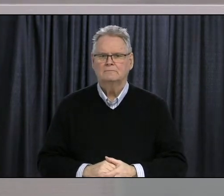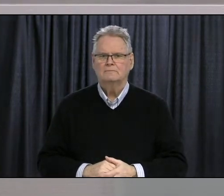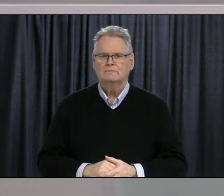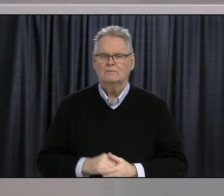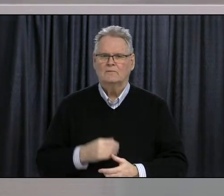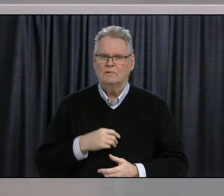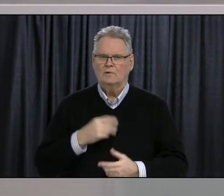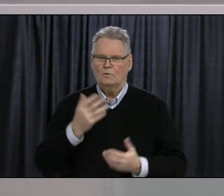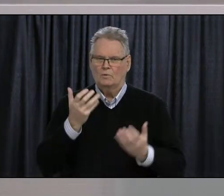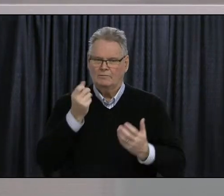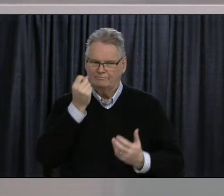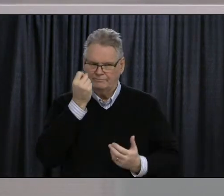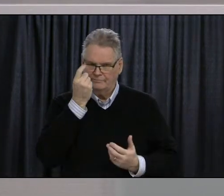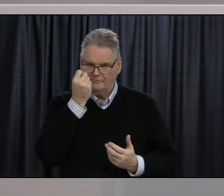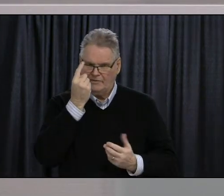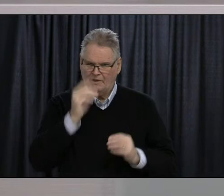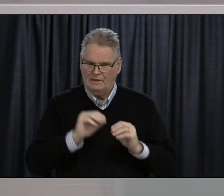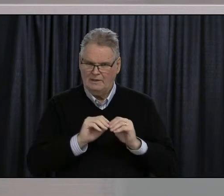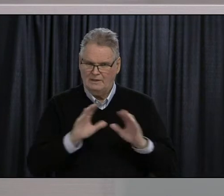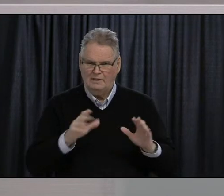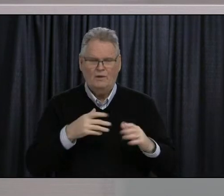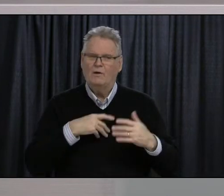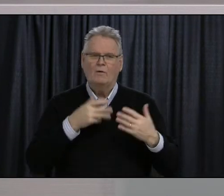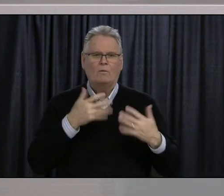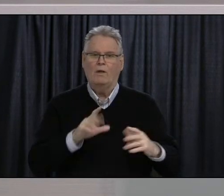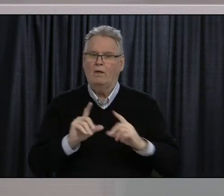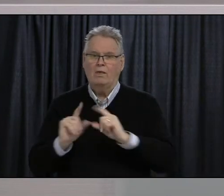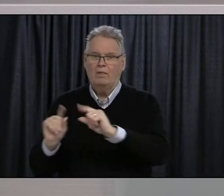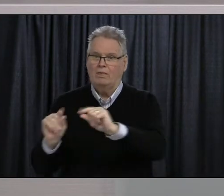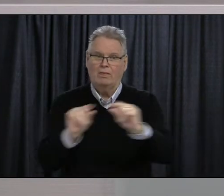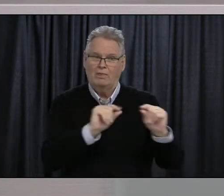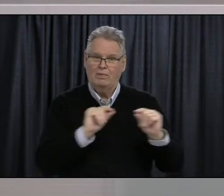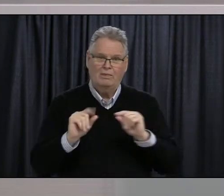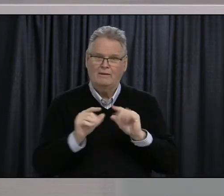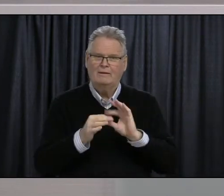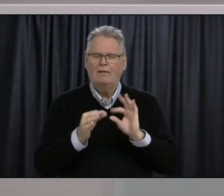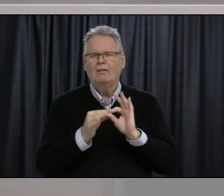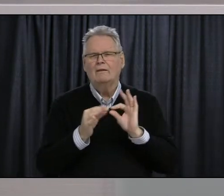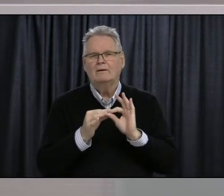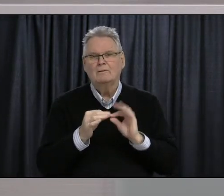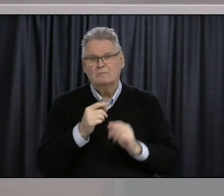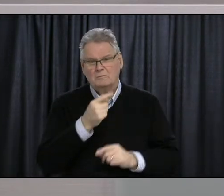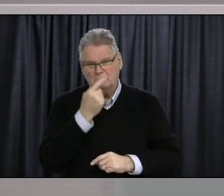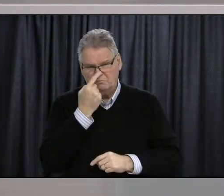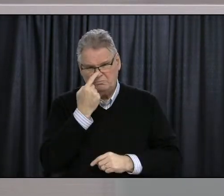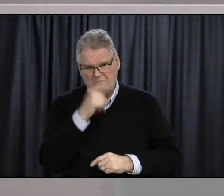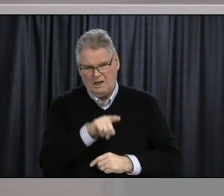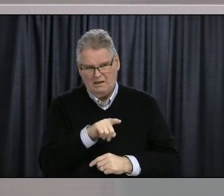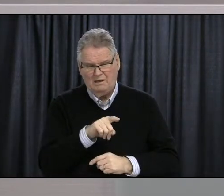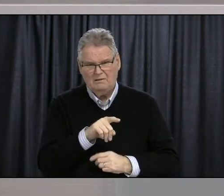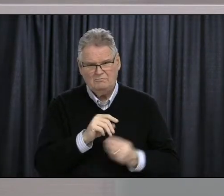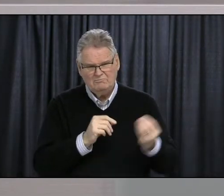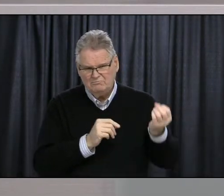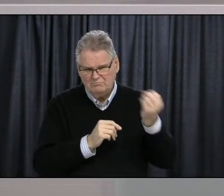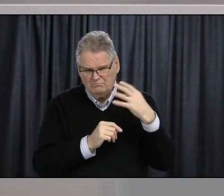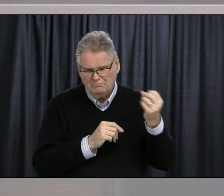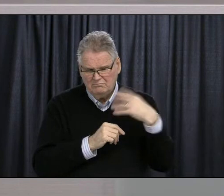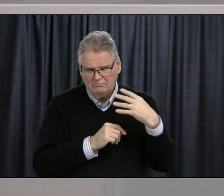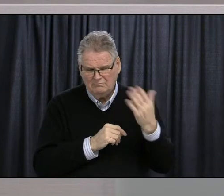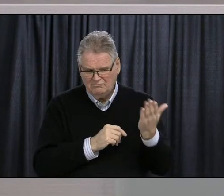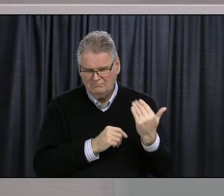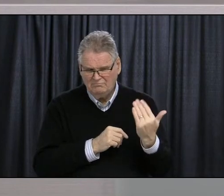rumors. Can you explain what your criteria would be